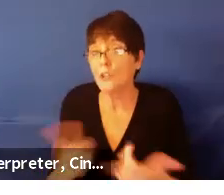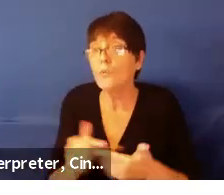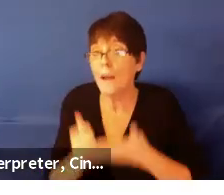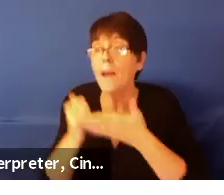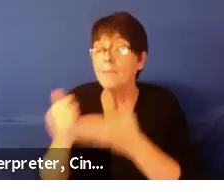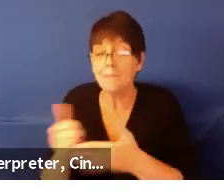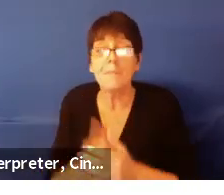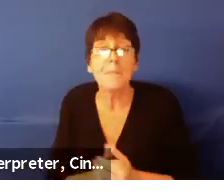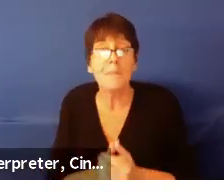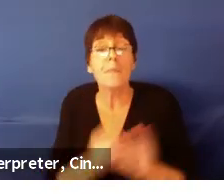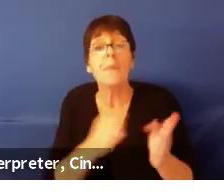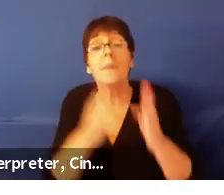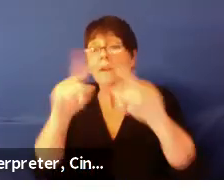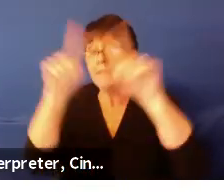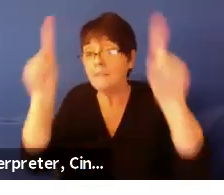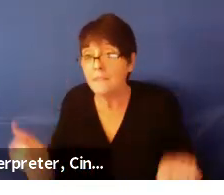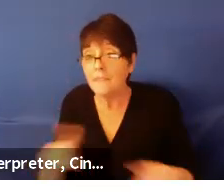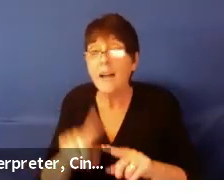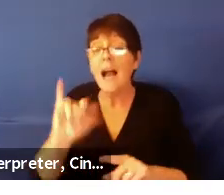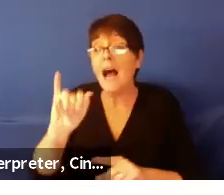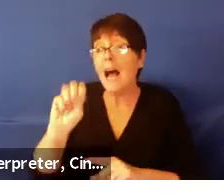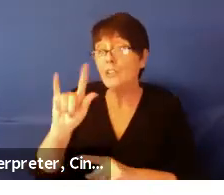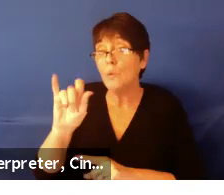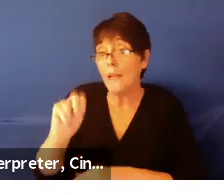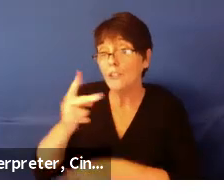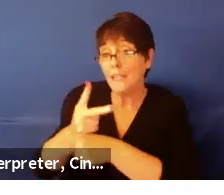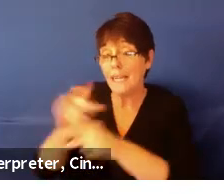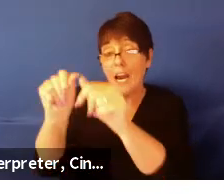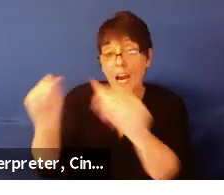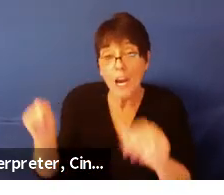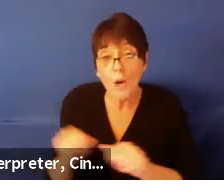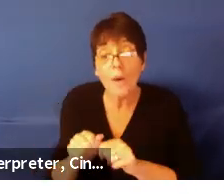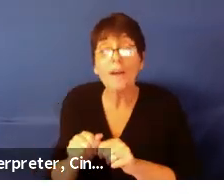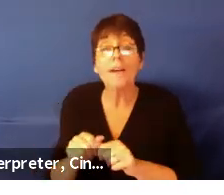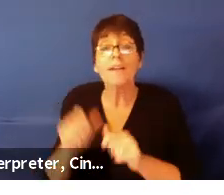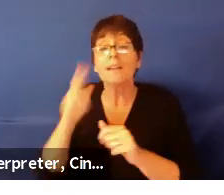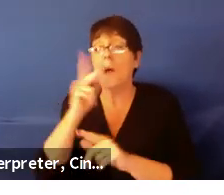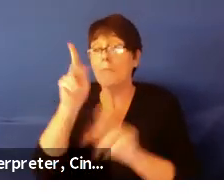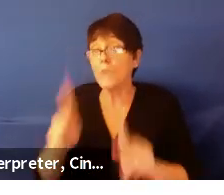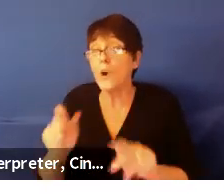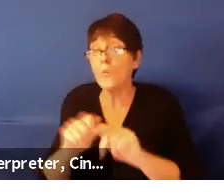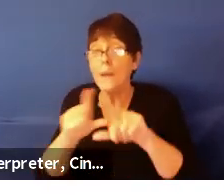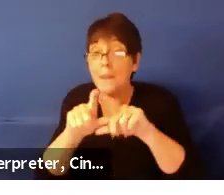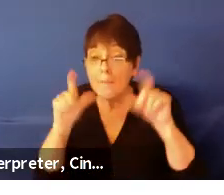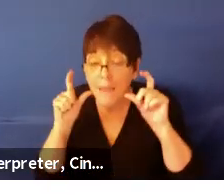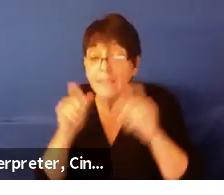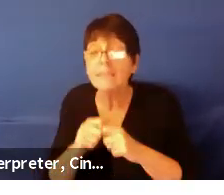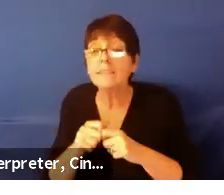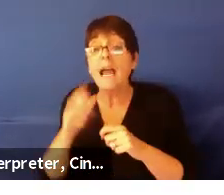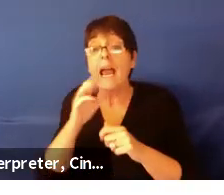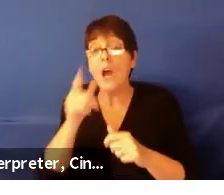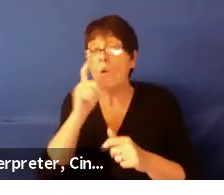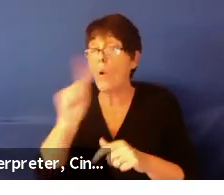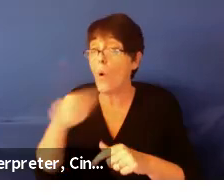have signage for the isolation care area with an individual who's masked and authorized entry